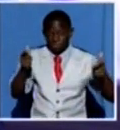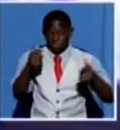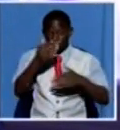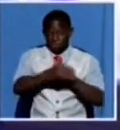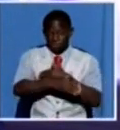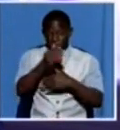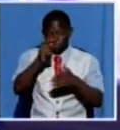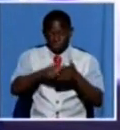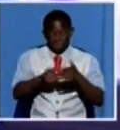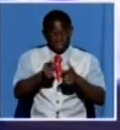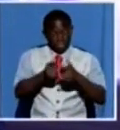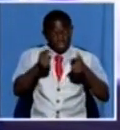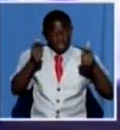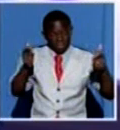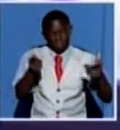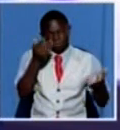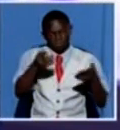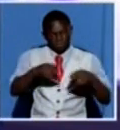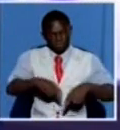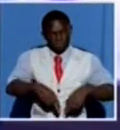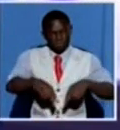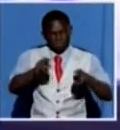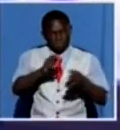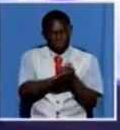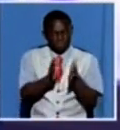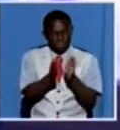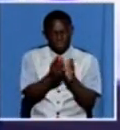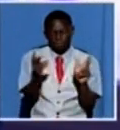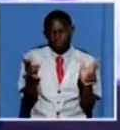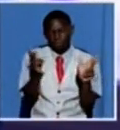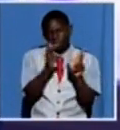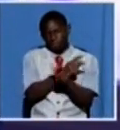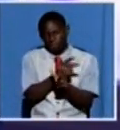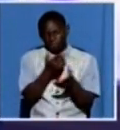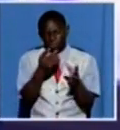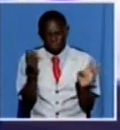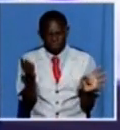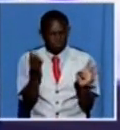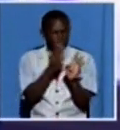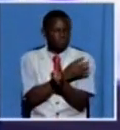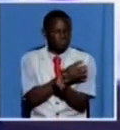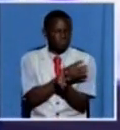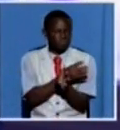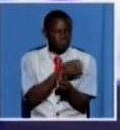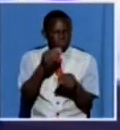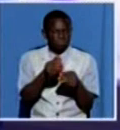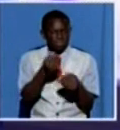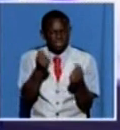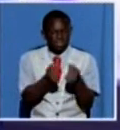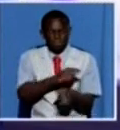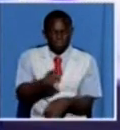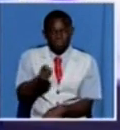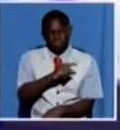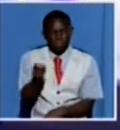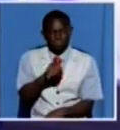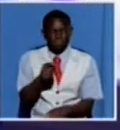specifications. So obviously, the cost on the dual carriageway, the cost on the single lane, the cost on the 6 lanes, the